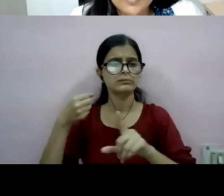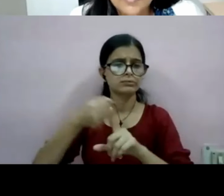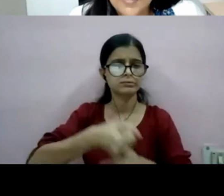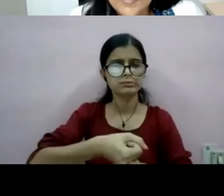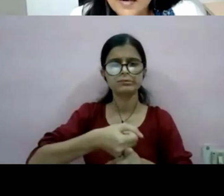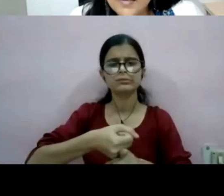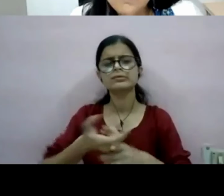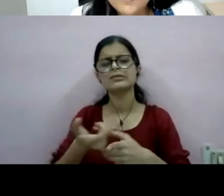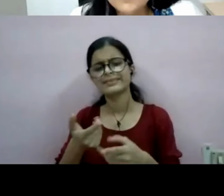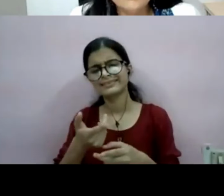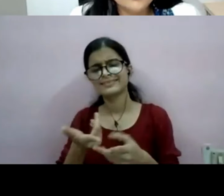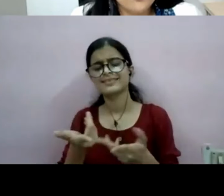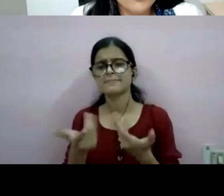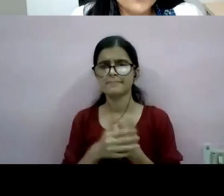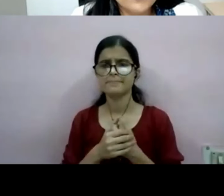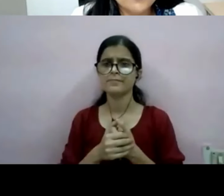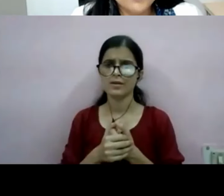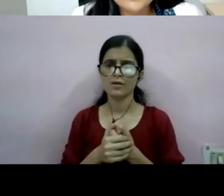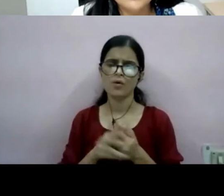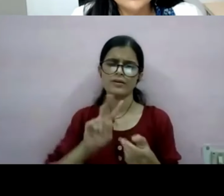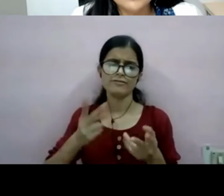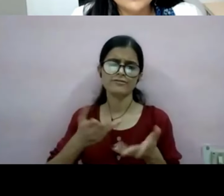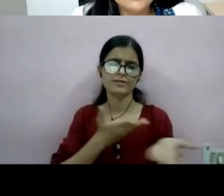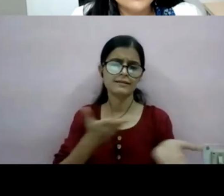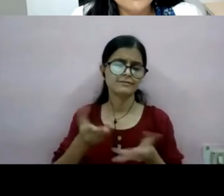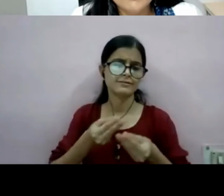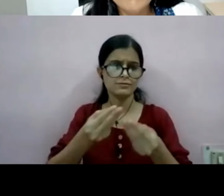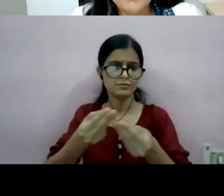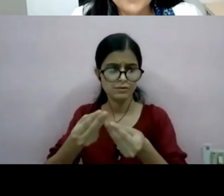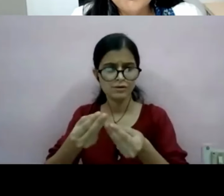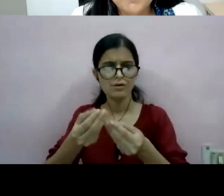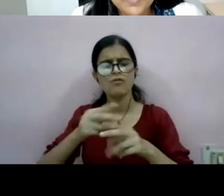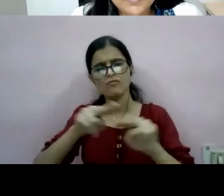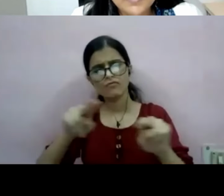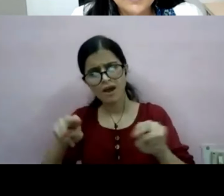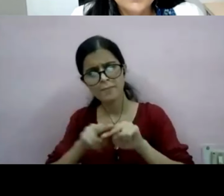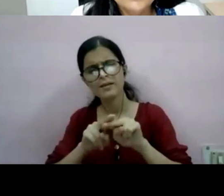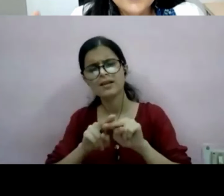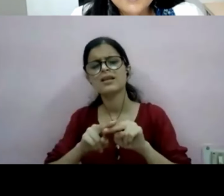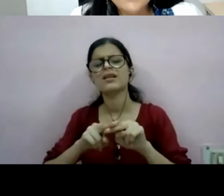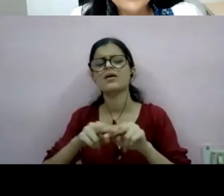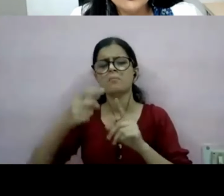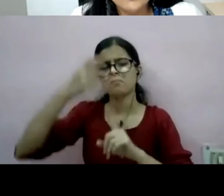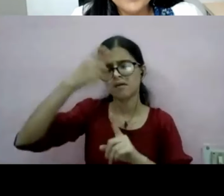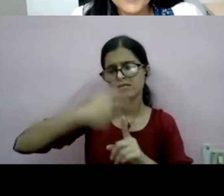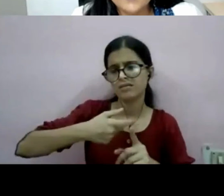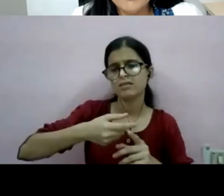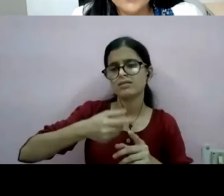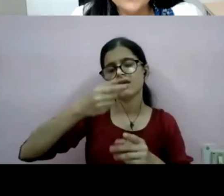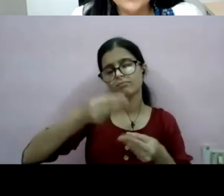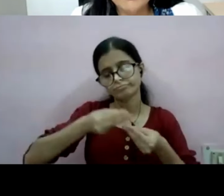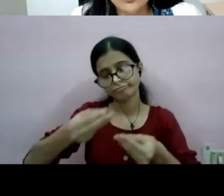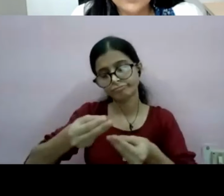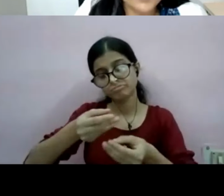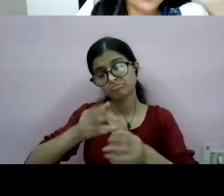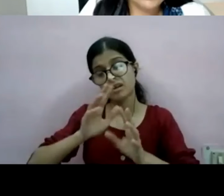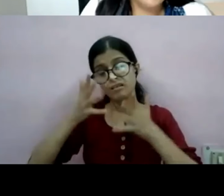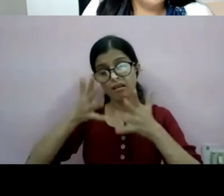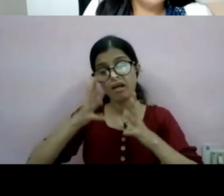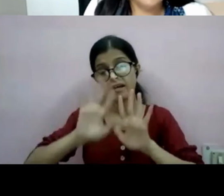sterilization, and harm by service providers, personal assistants, and even family members. Devalued and objectified, they have